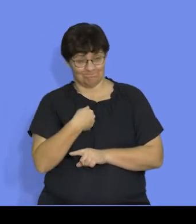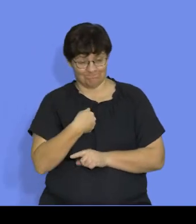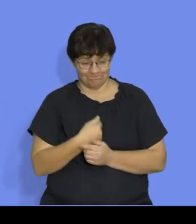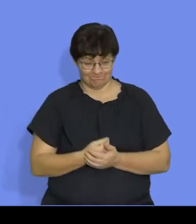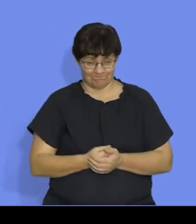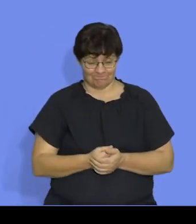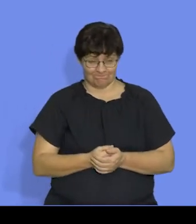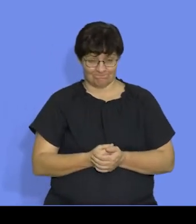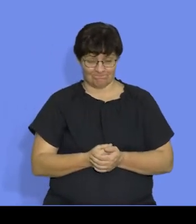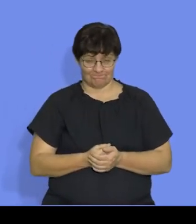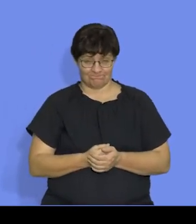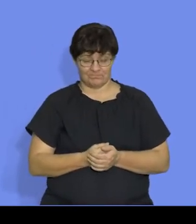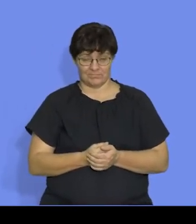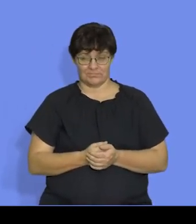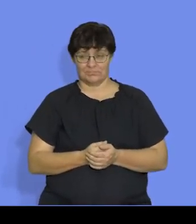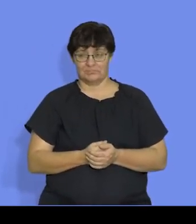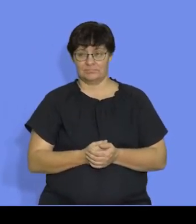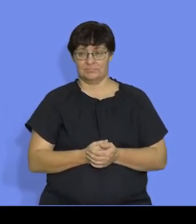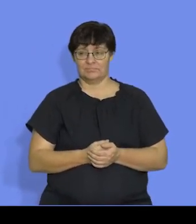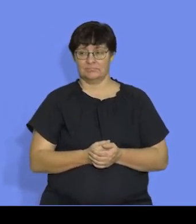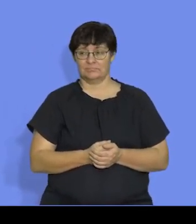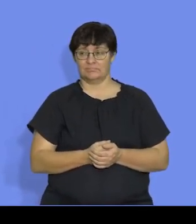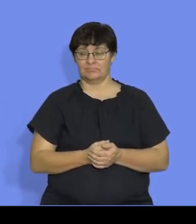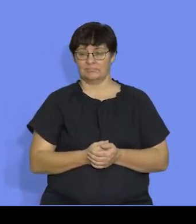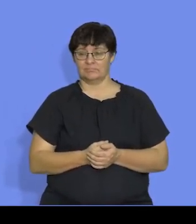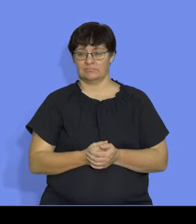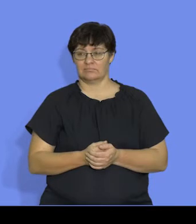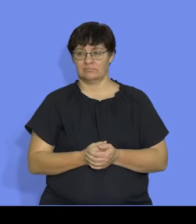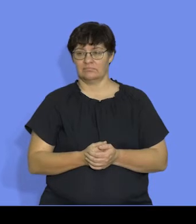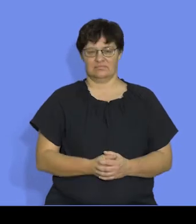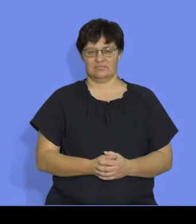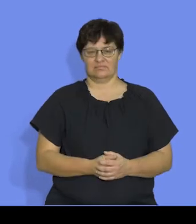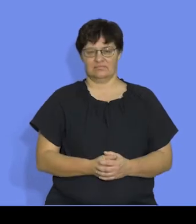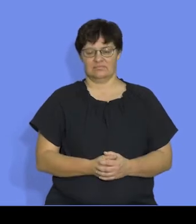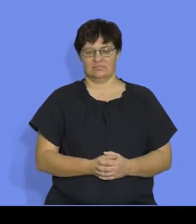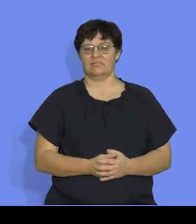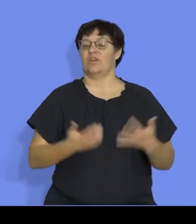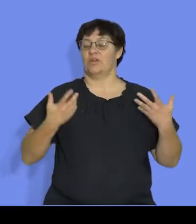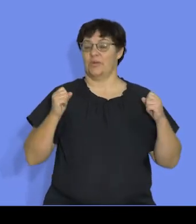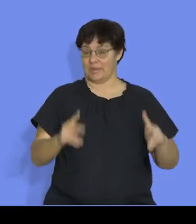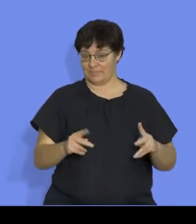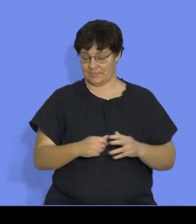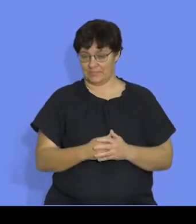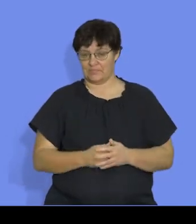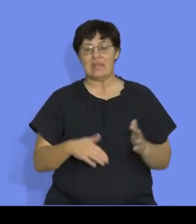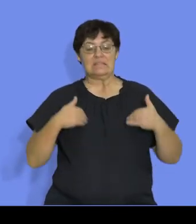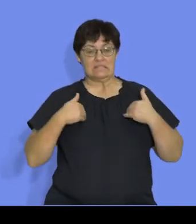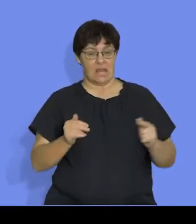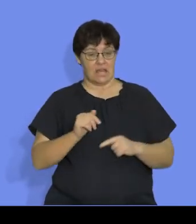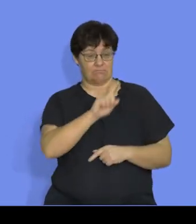position number of that term. Let's get going with A. Great, guys. So let's start with